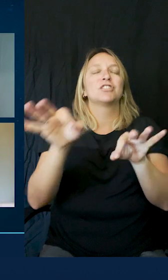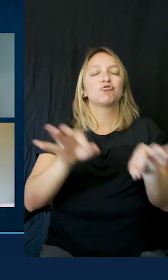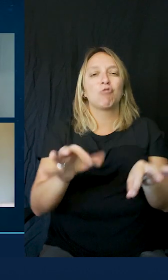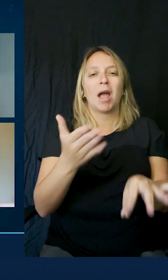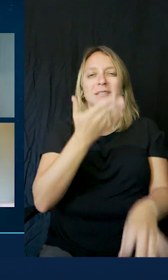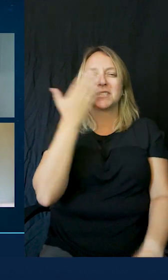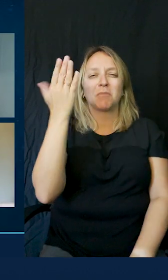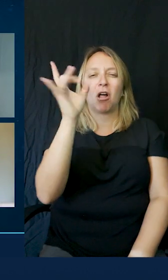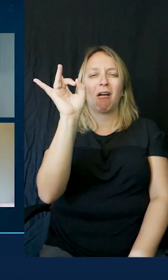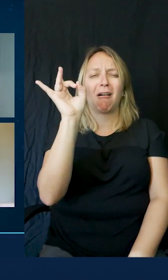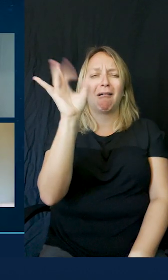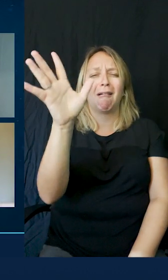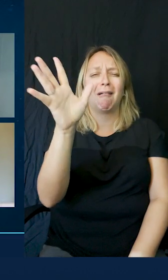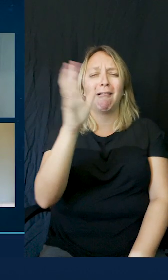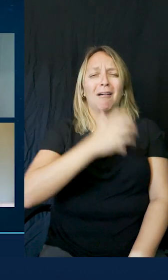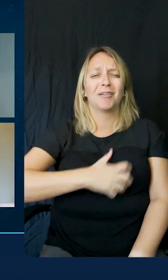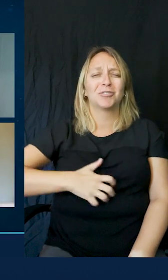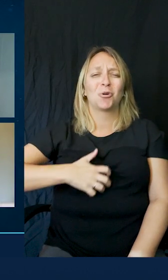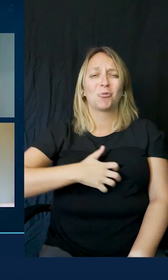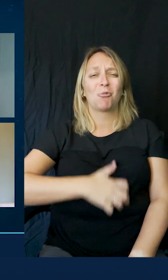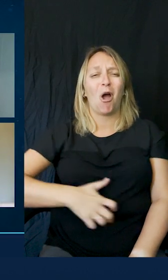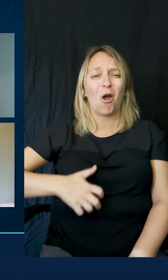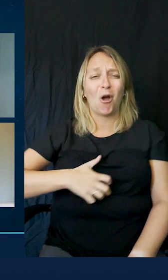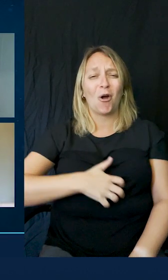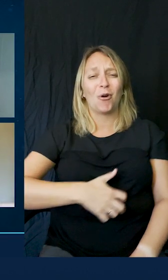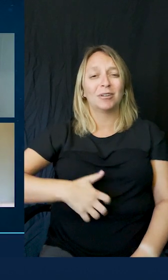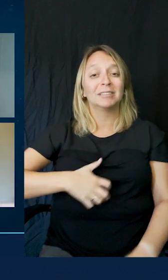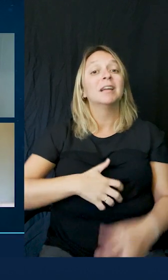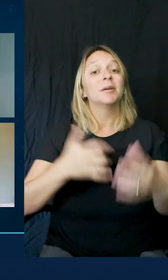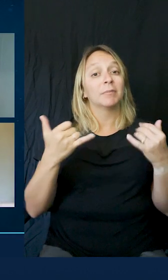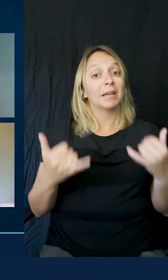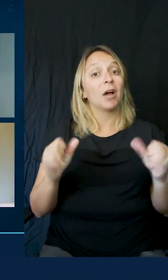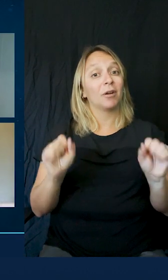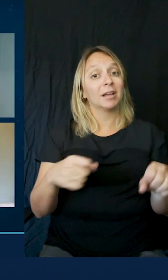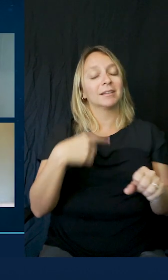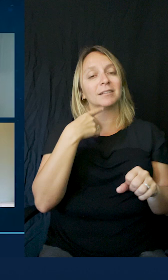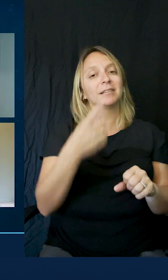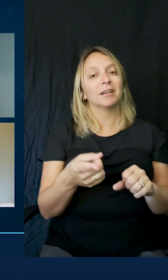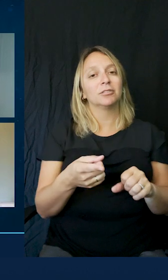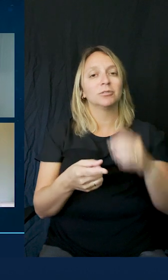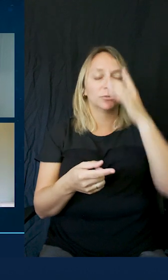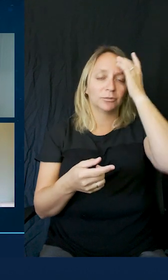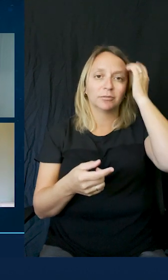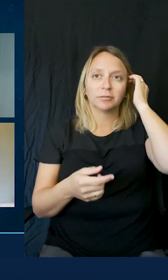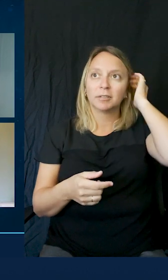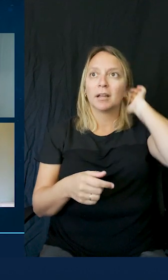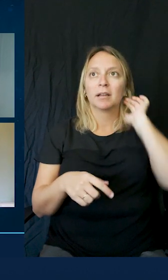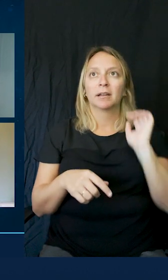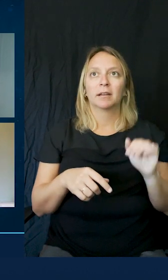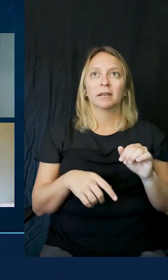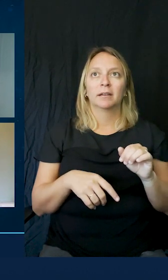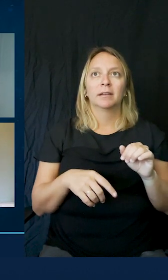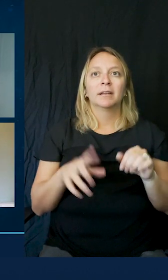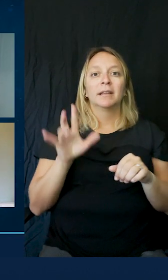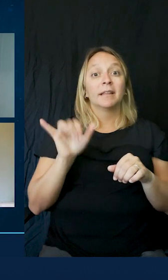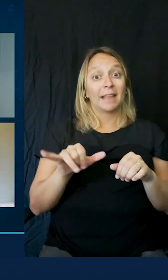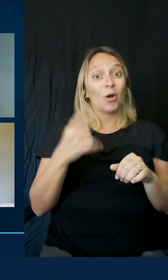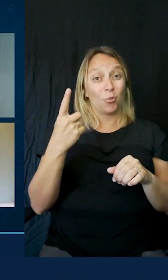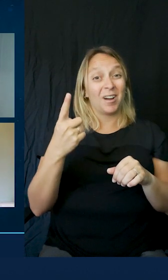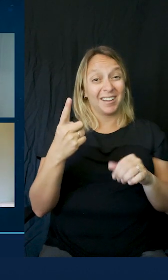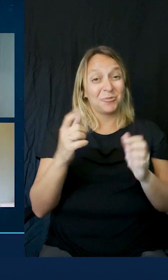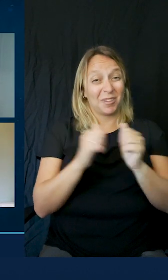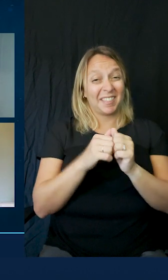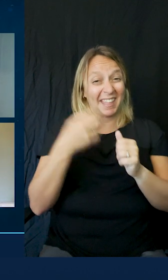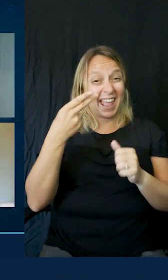was disgusting. I can now tell you that at least this one, that hairy one that I was